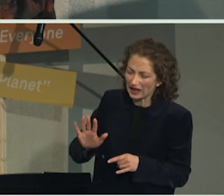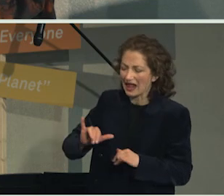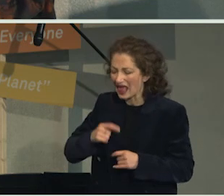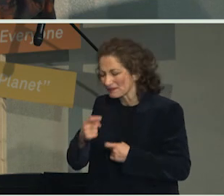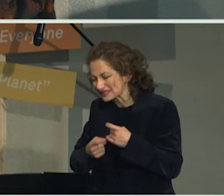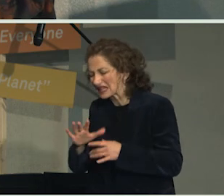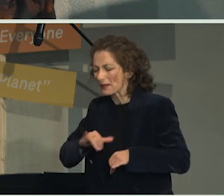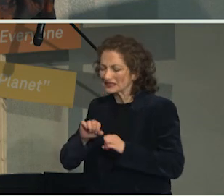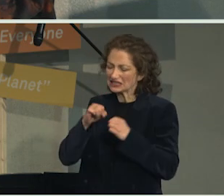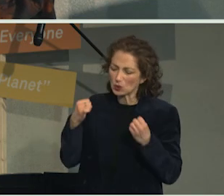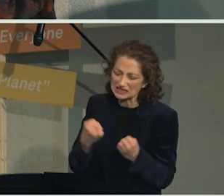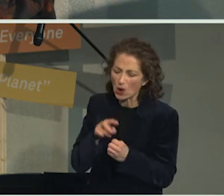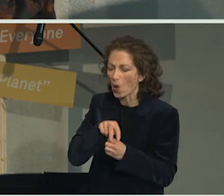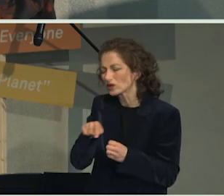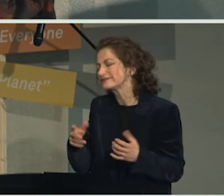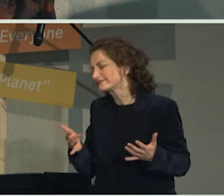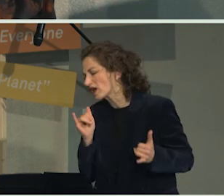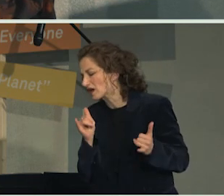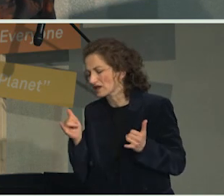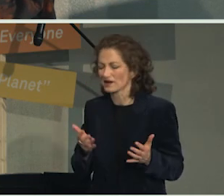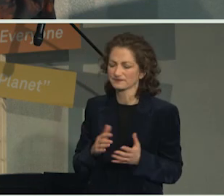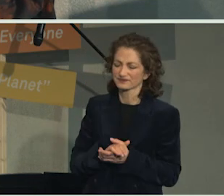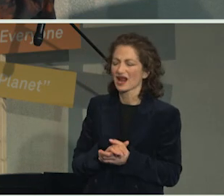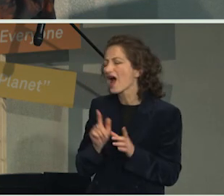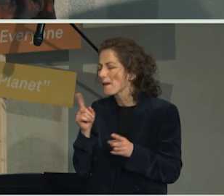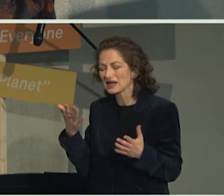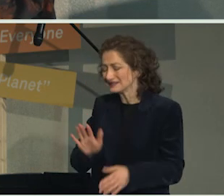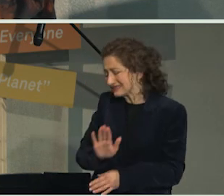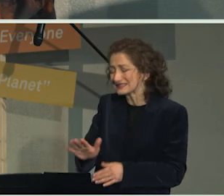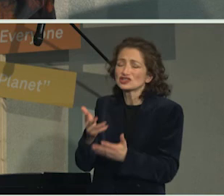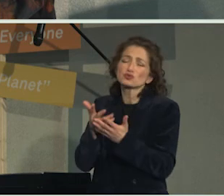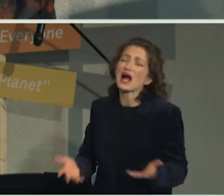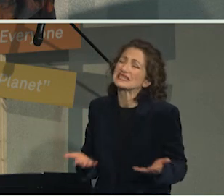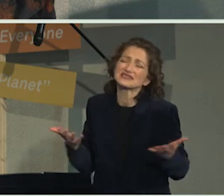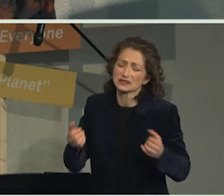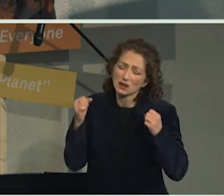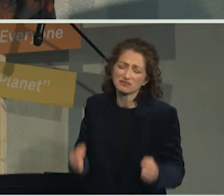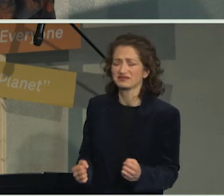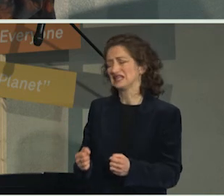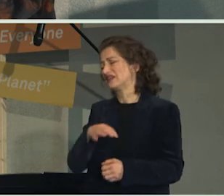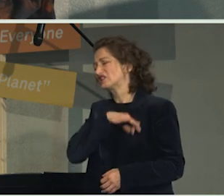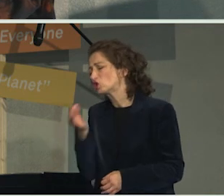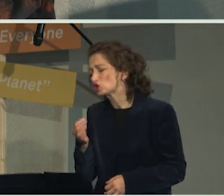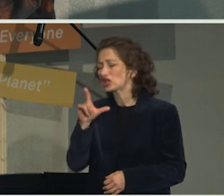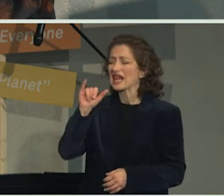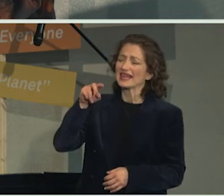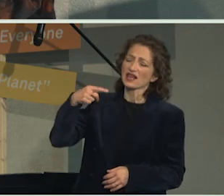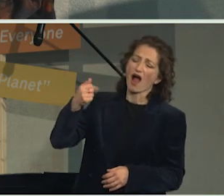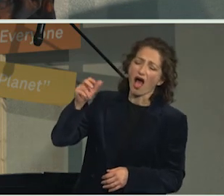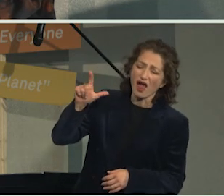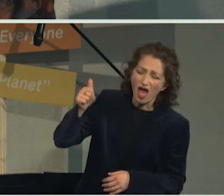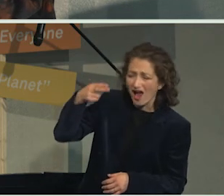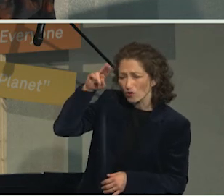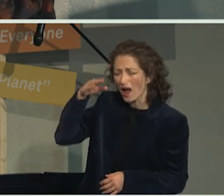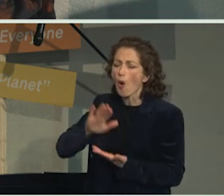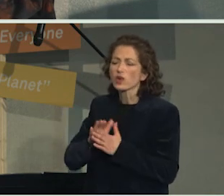This, among other things, due to the fact that languages such as French, Lingala, or the Saxonian